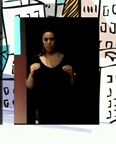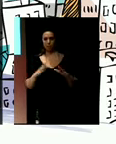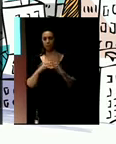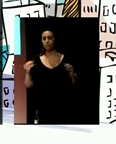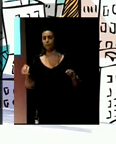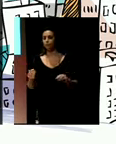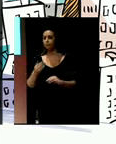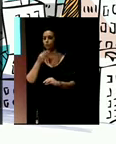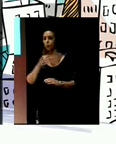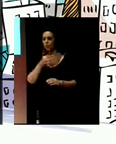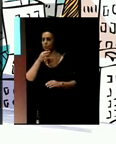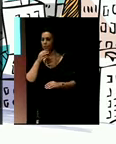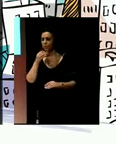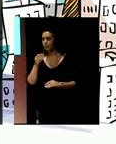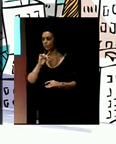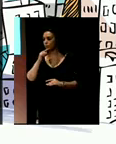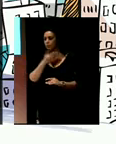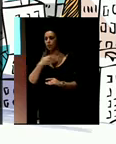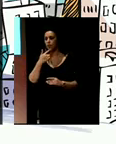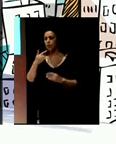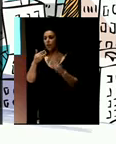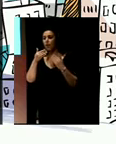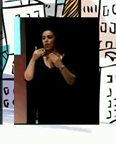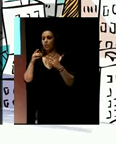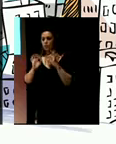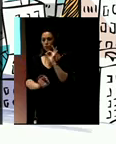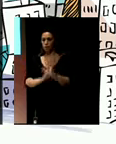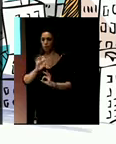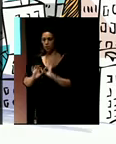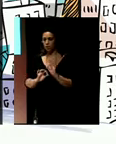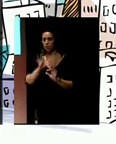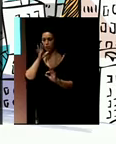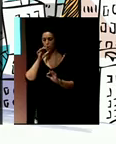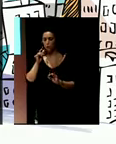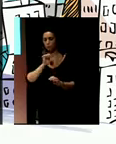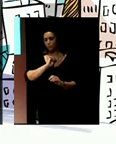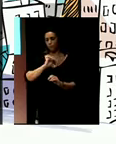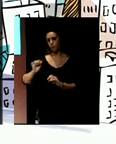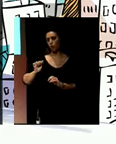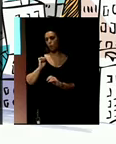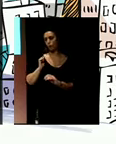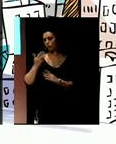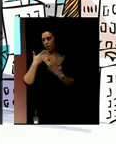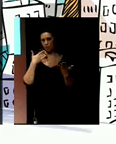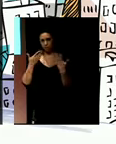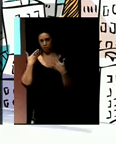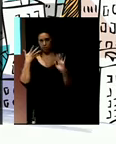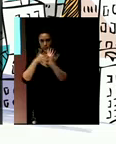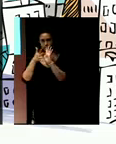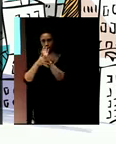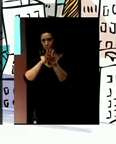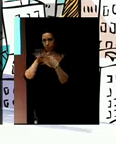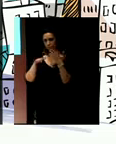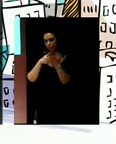for giving me and giving us the opportunity to talk about what we have been doing in